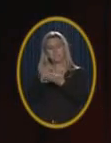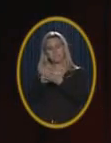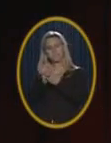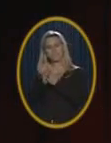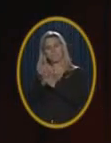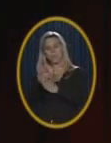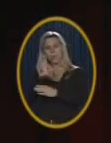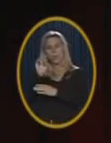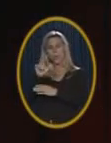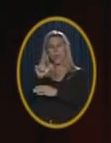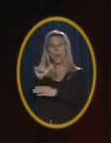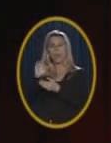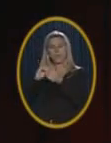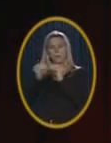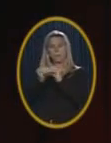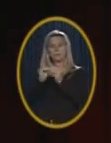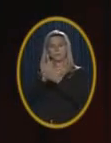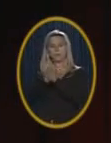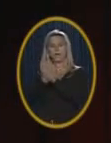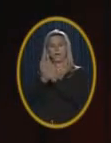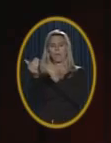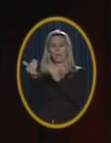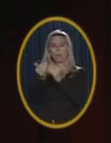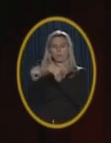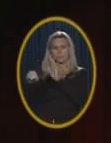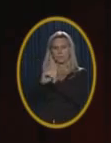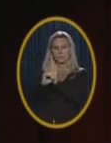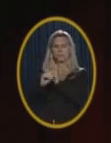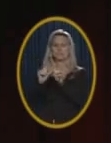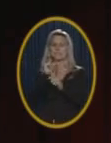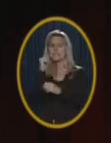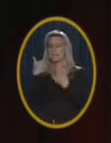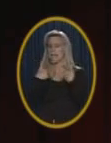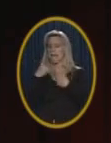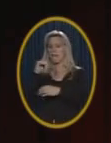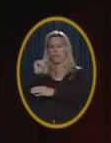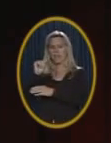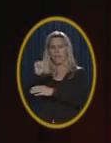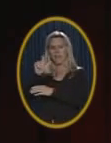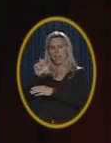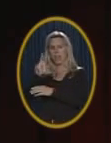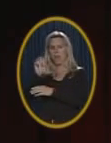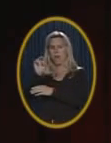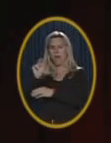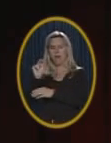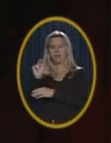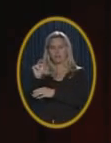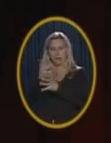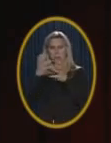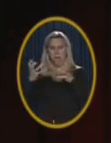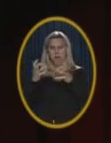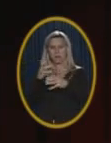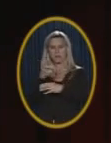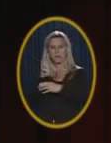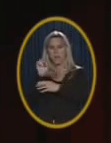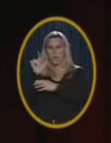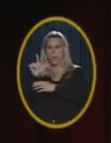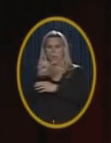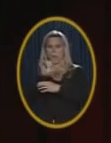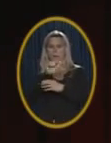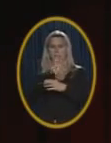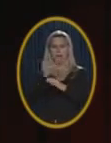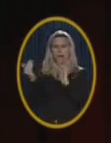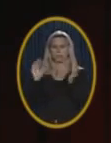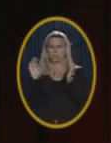roll coefficients went to zero, and we didn't have those aileron, we didn't have the amount of roll compared to the amount of yaw figured out right,